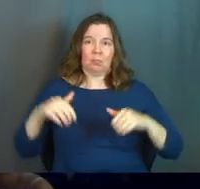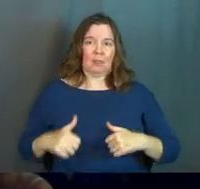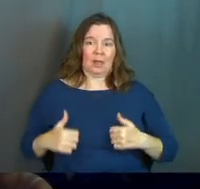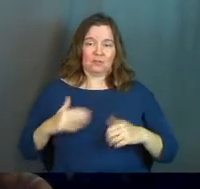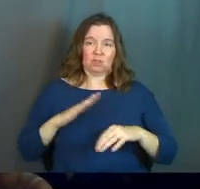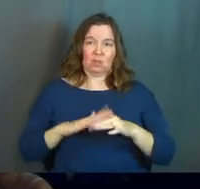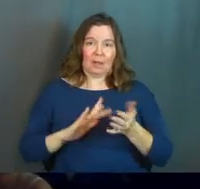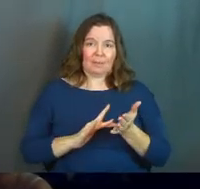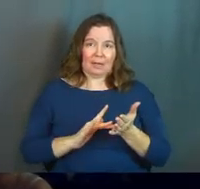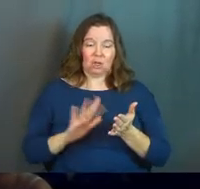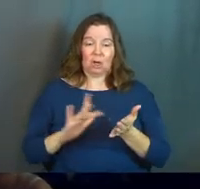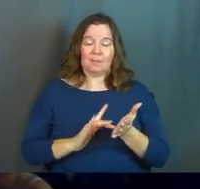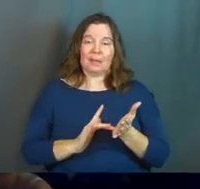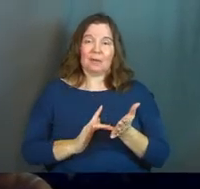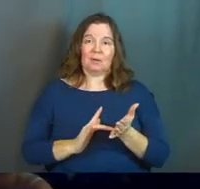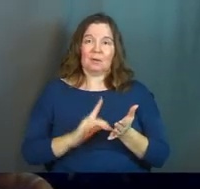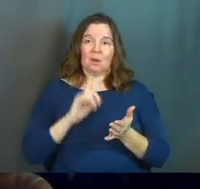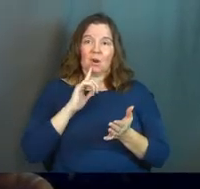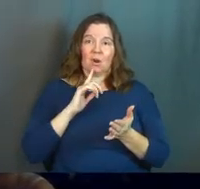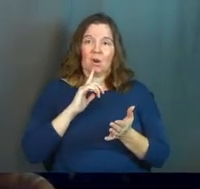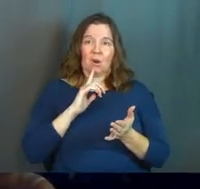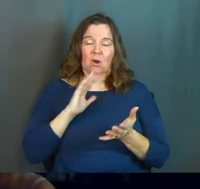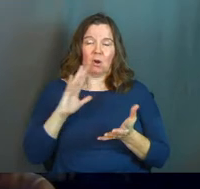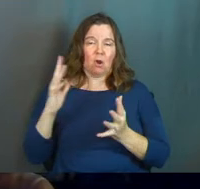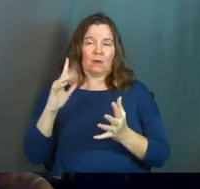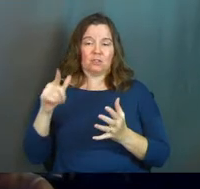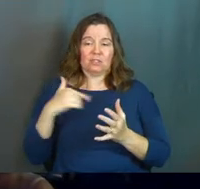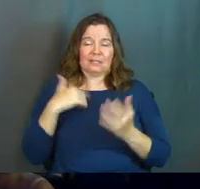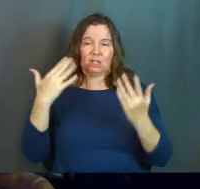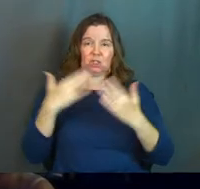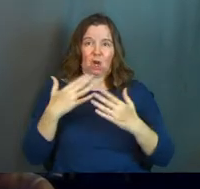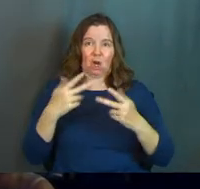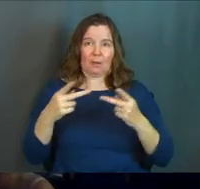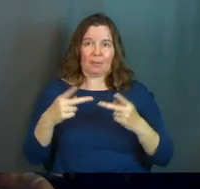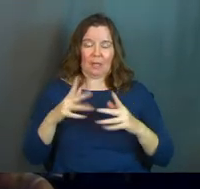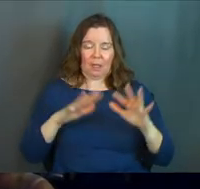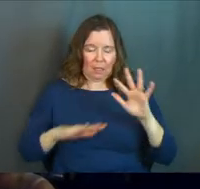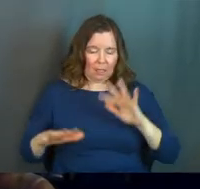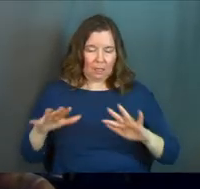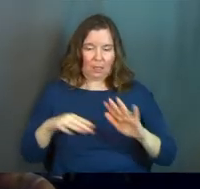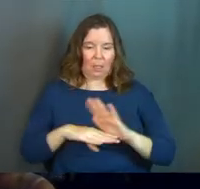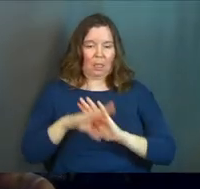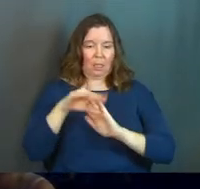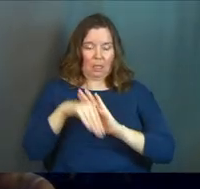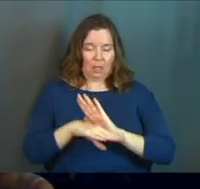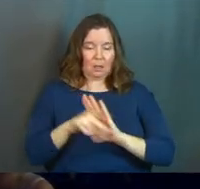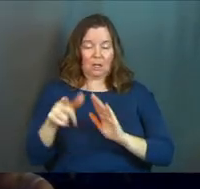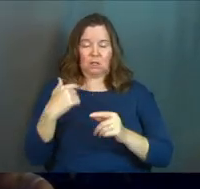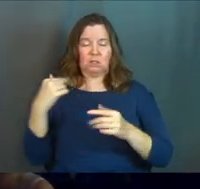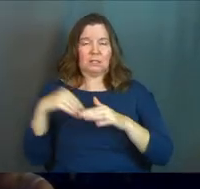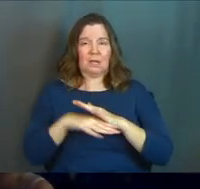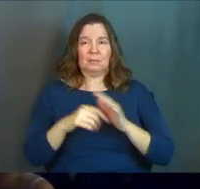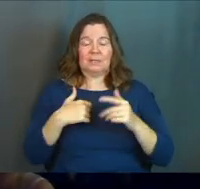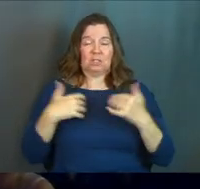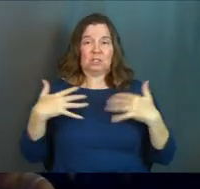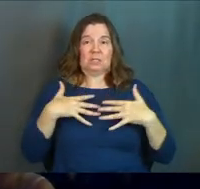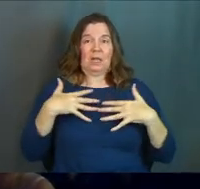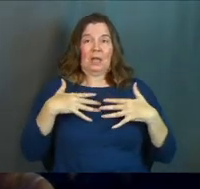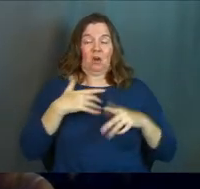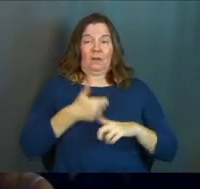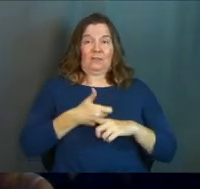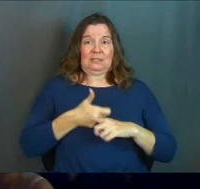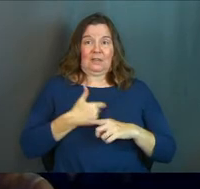and she's on medications. Her medications are off. She's in this dark, dark season, and she comes in, and she's just scared